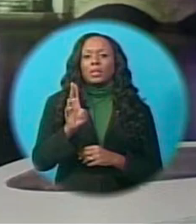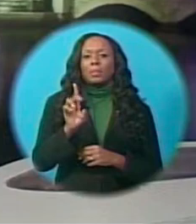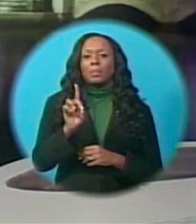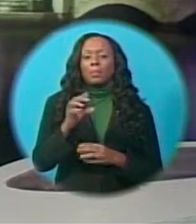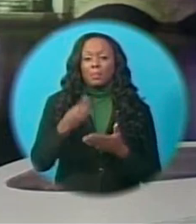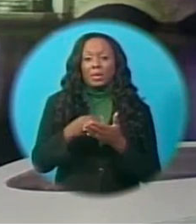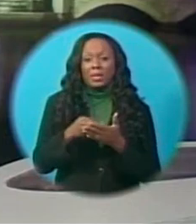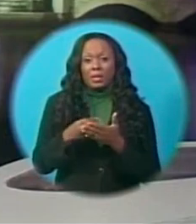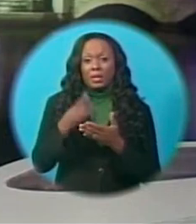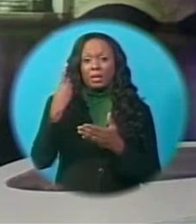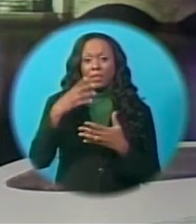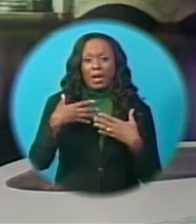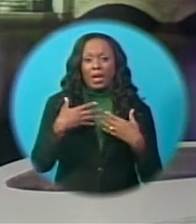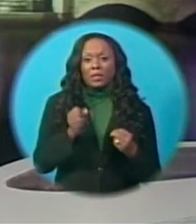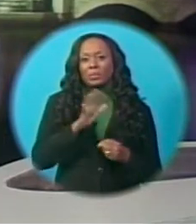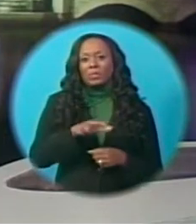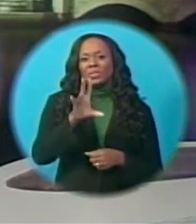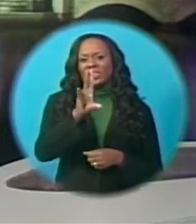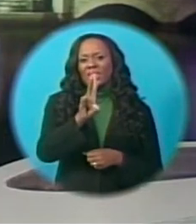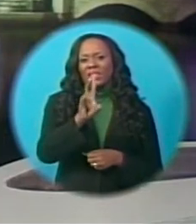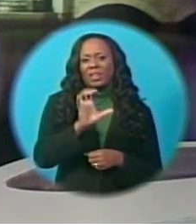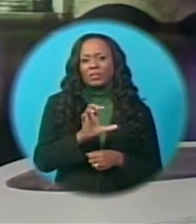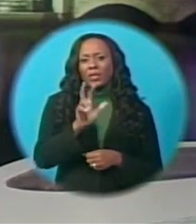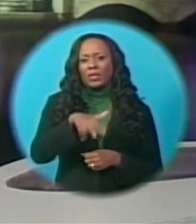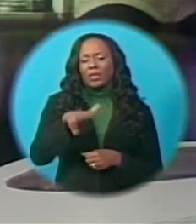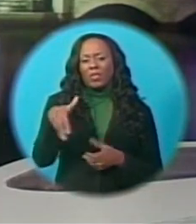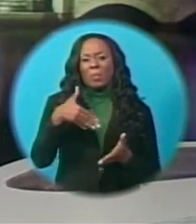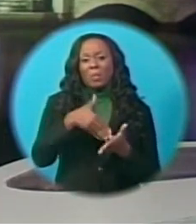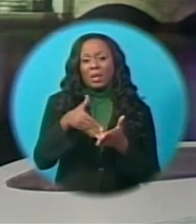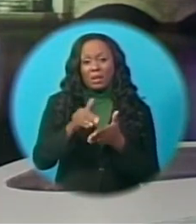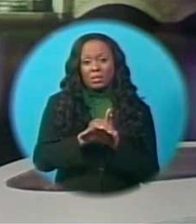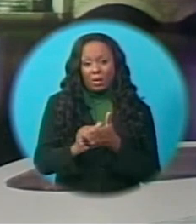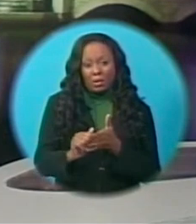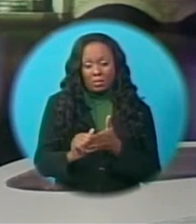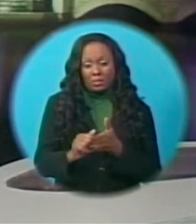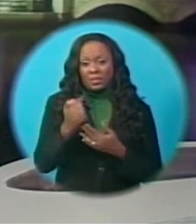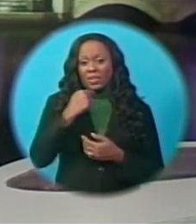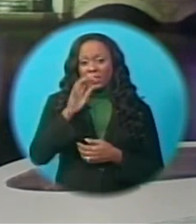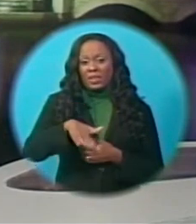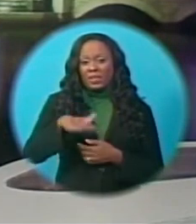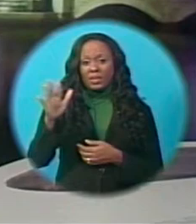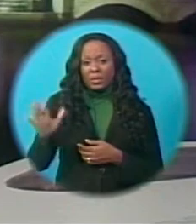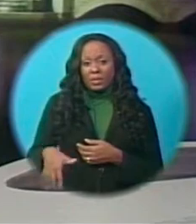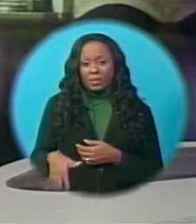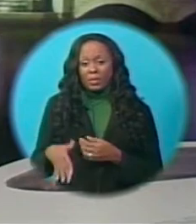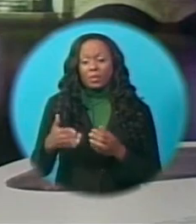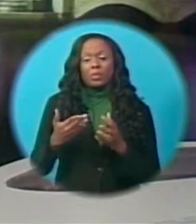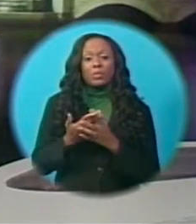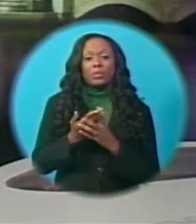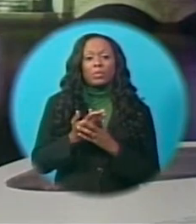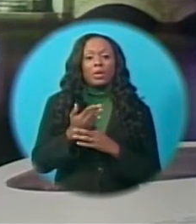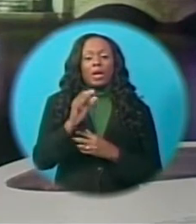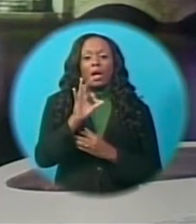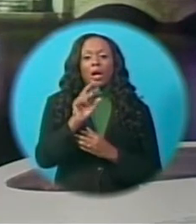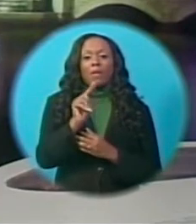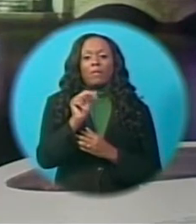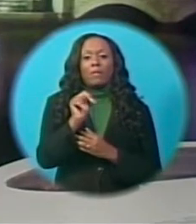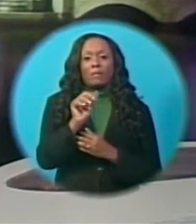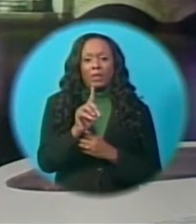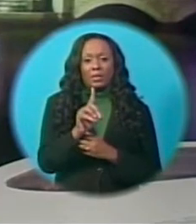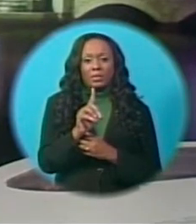at around $733 million. He revealed that 55% comes through the Consolidation Fund